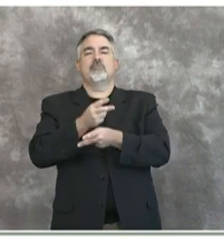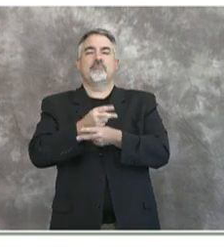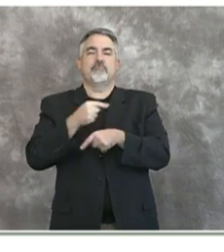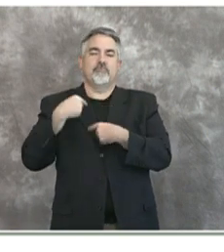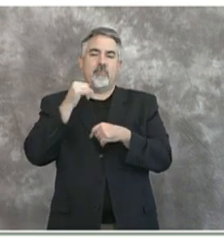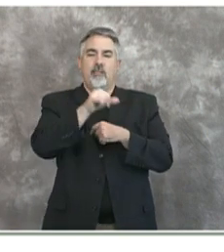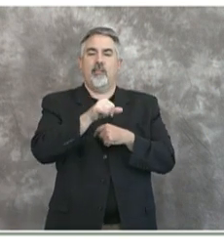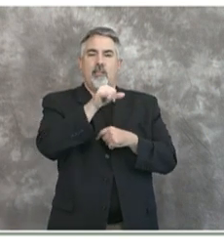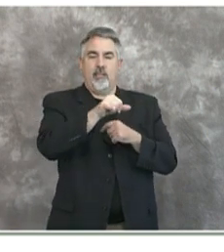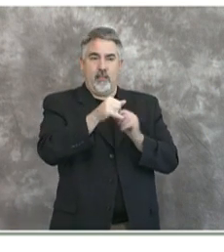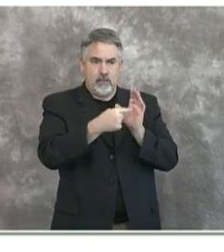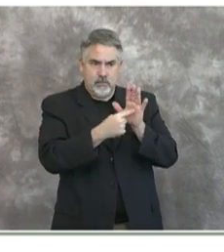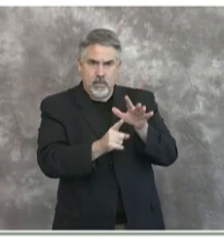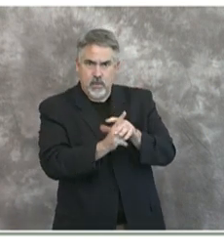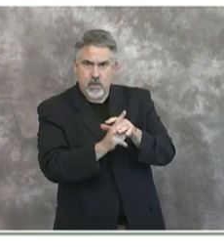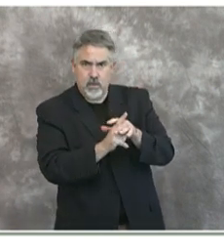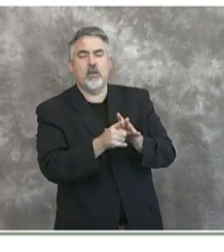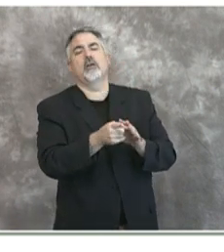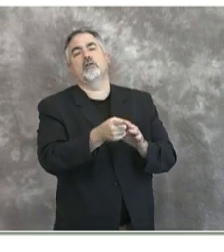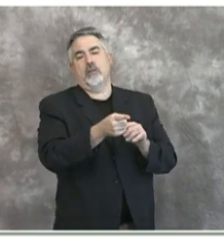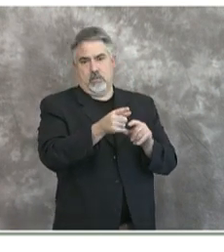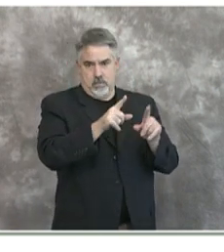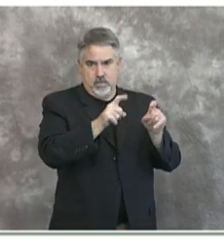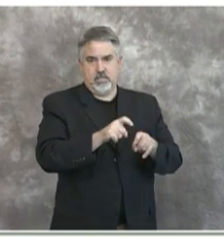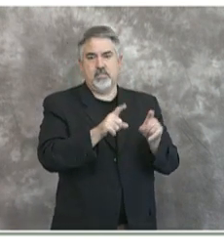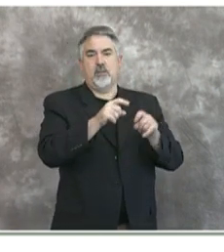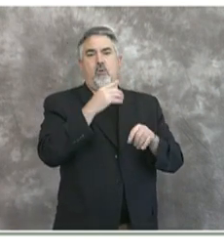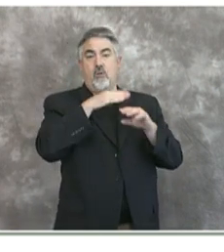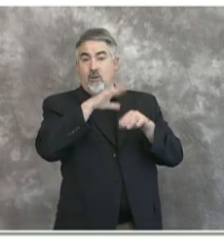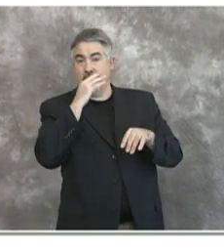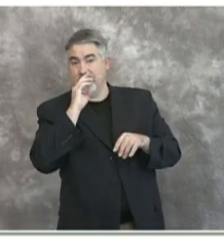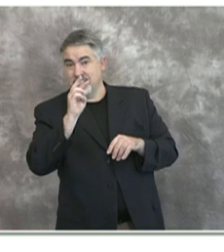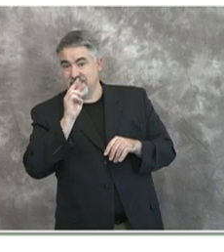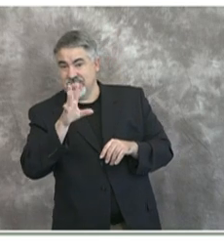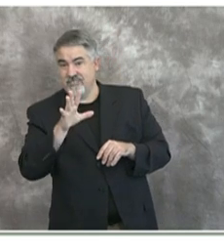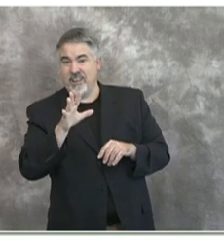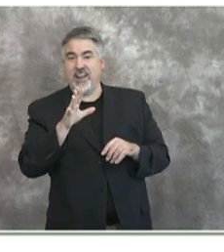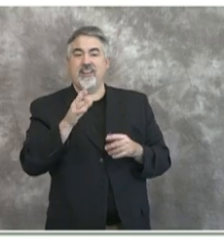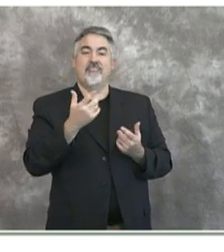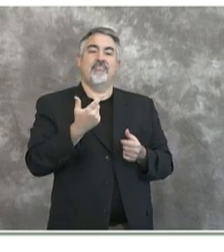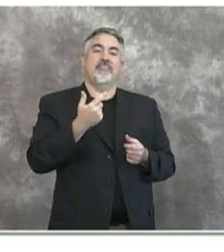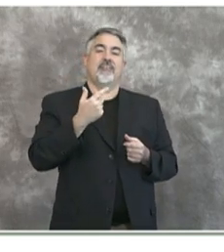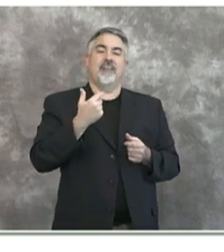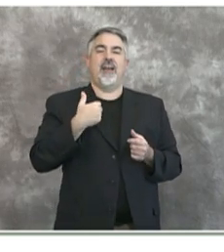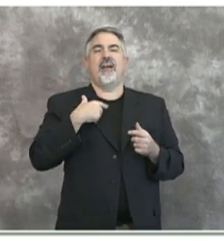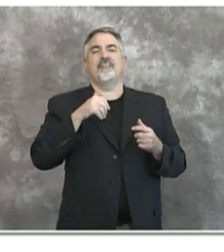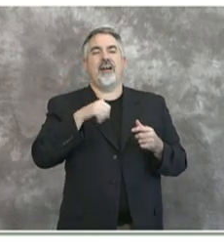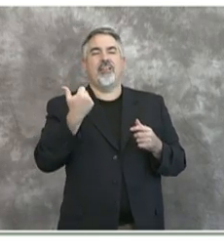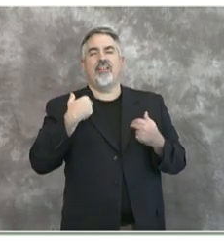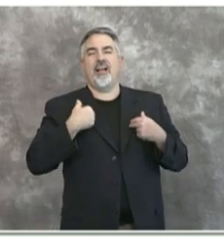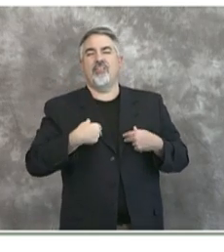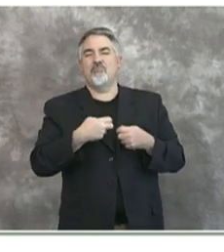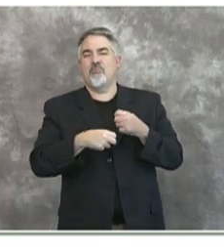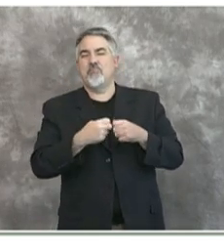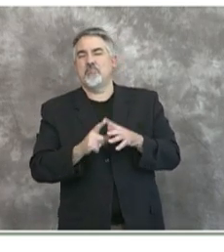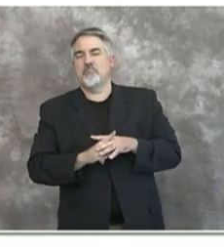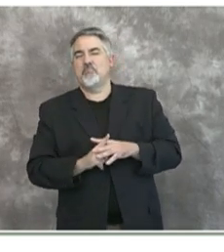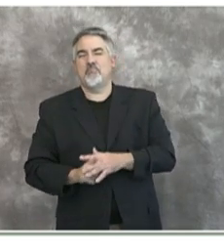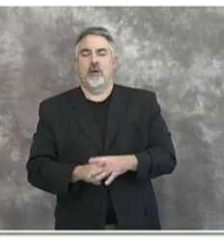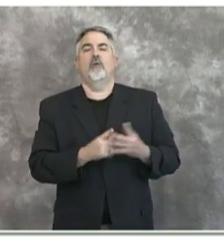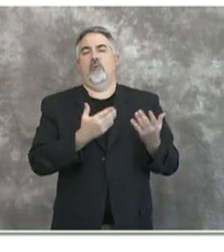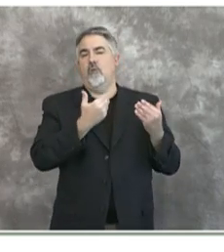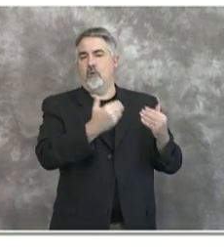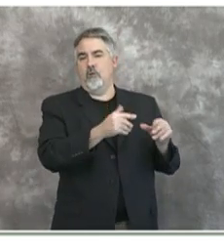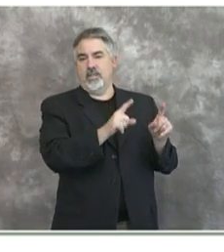over 65 years of age with symptoms, patients with underlying medical conditions, and then first responders